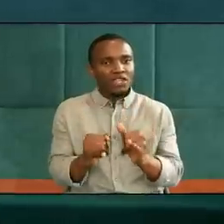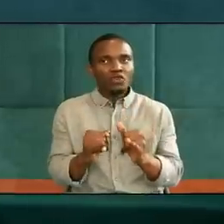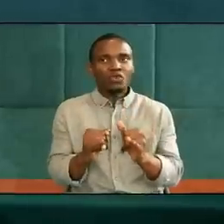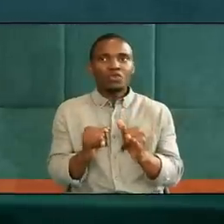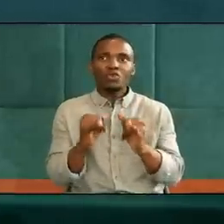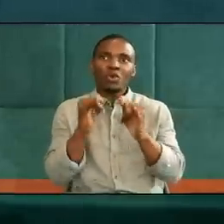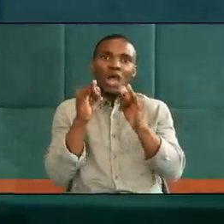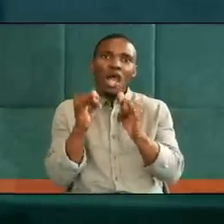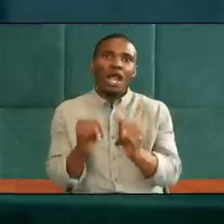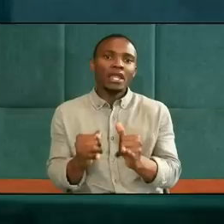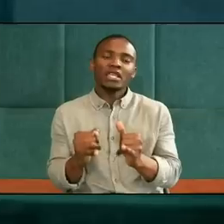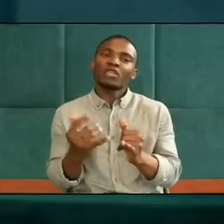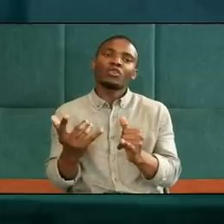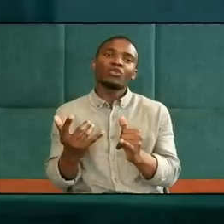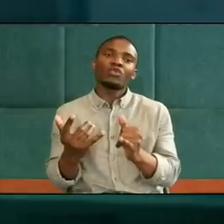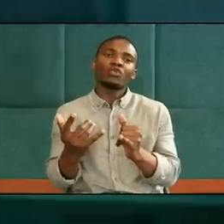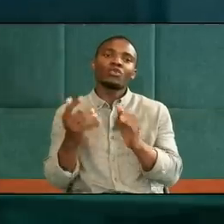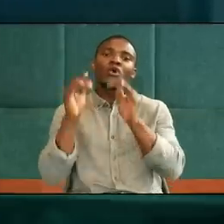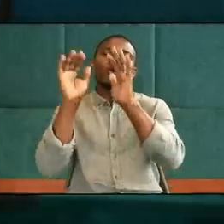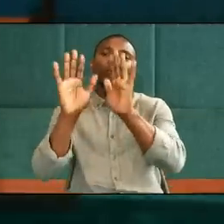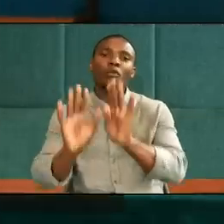Yes? Yes.